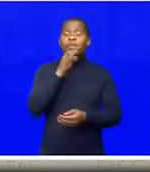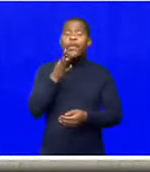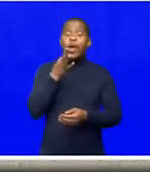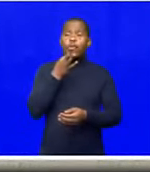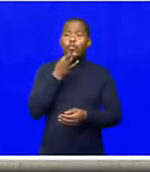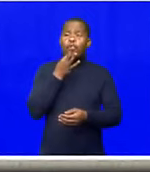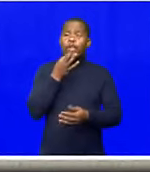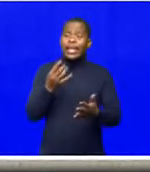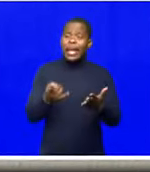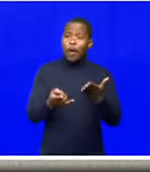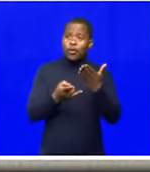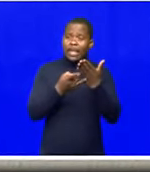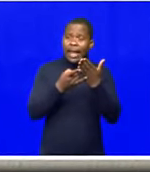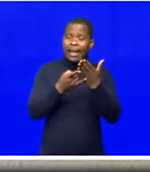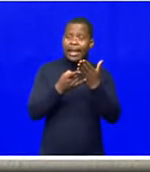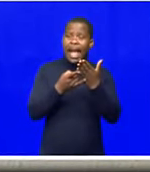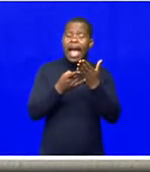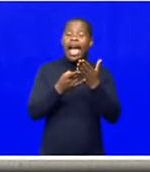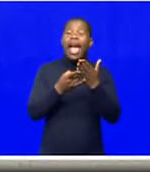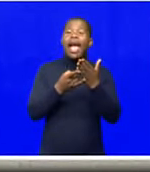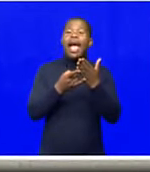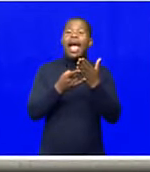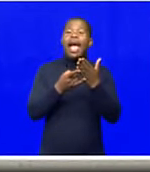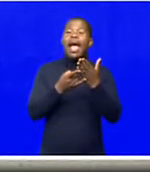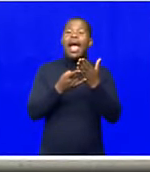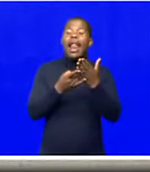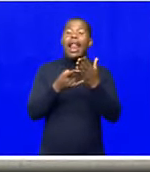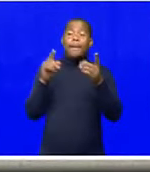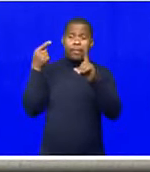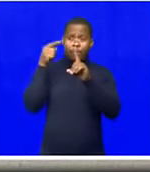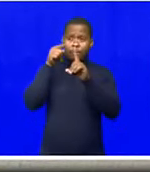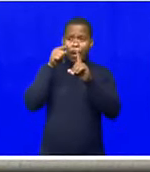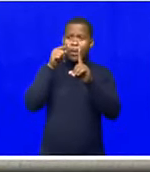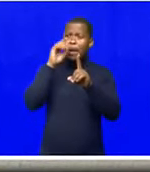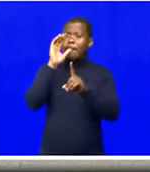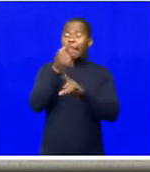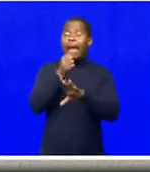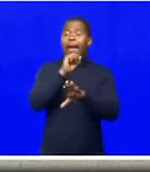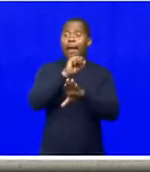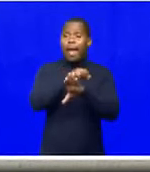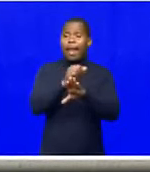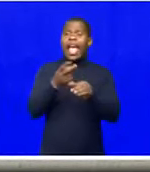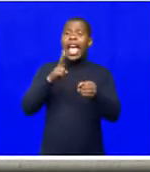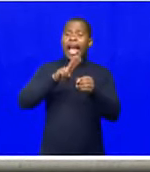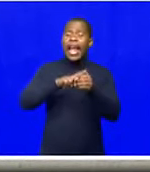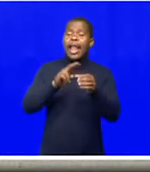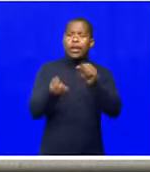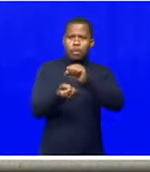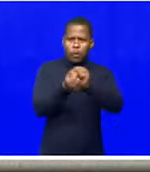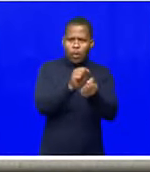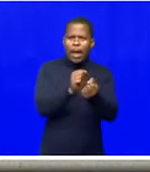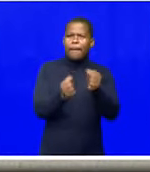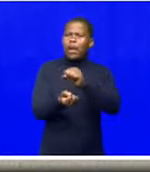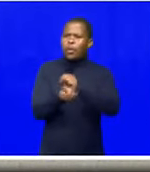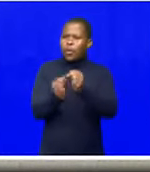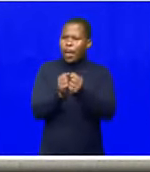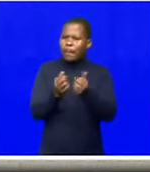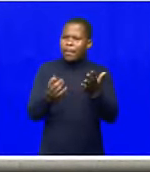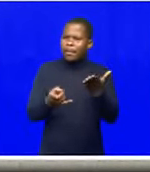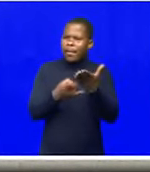to pursue their dreams and explore opportunities despite the formidable challenges.